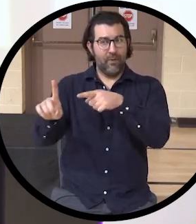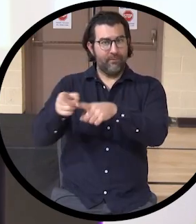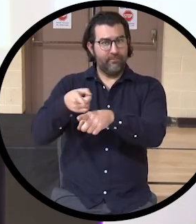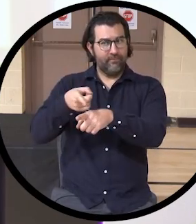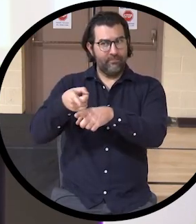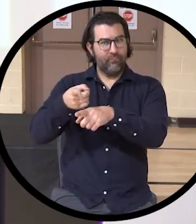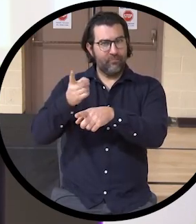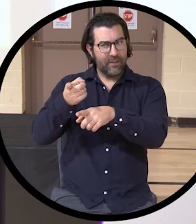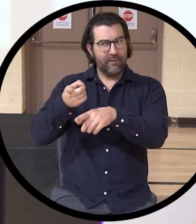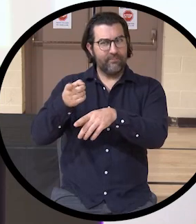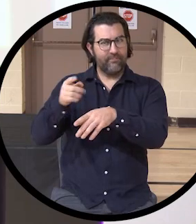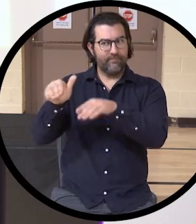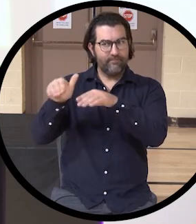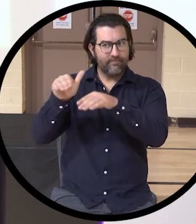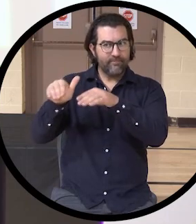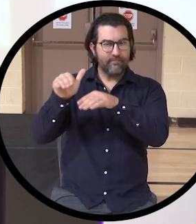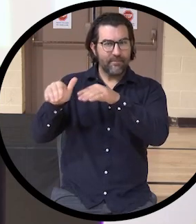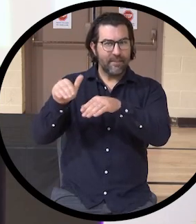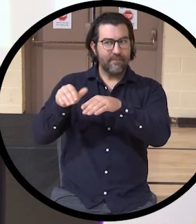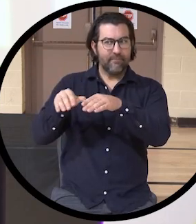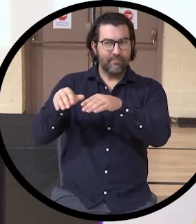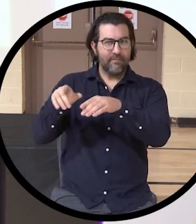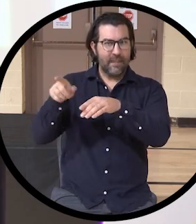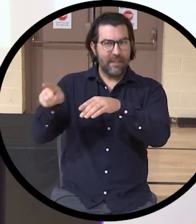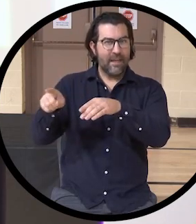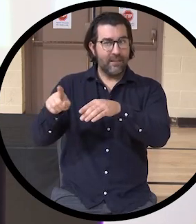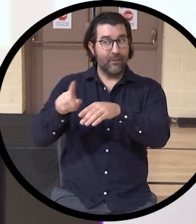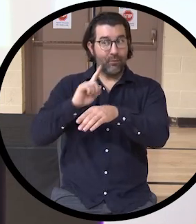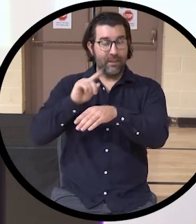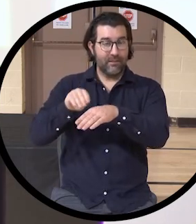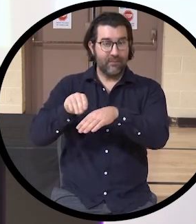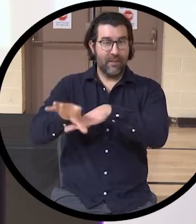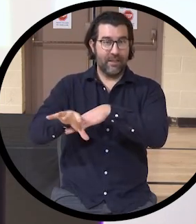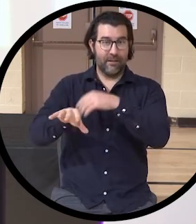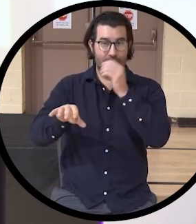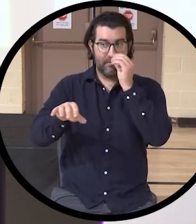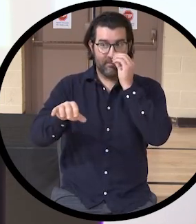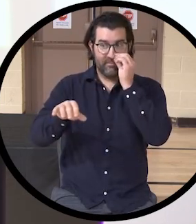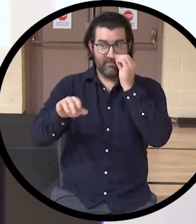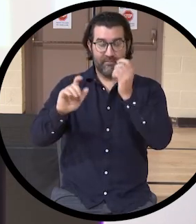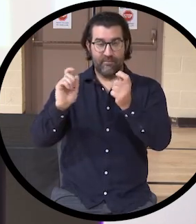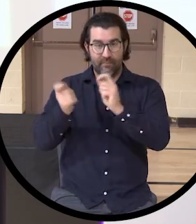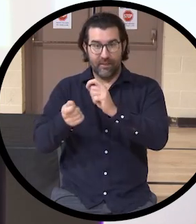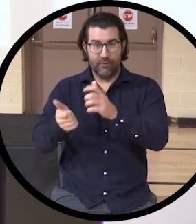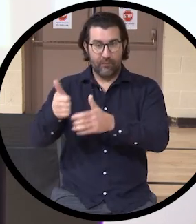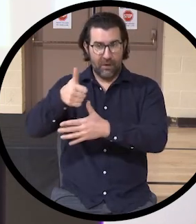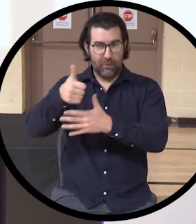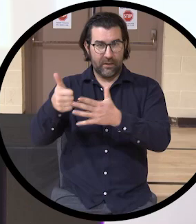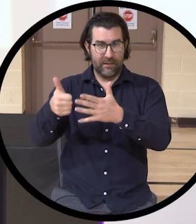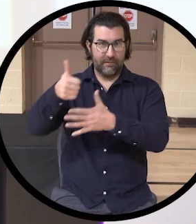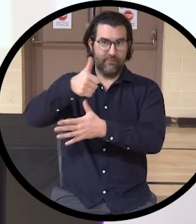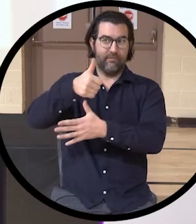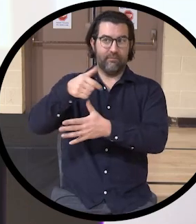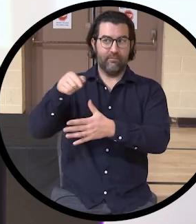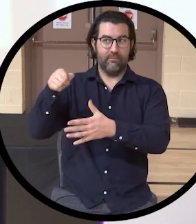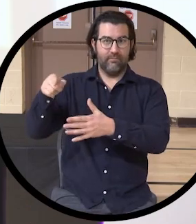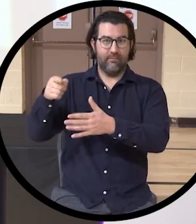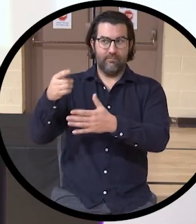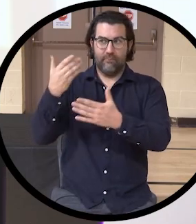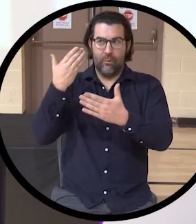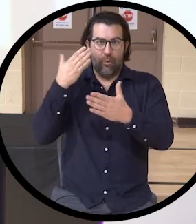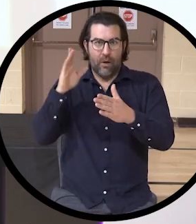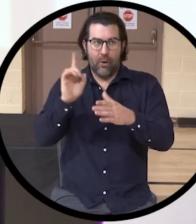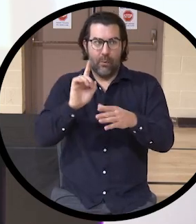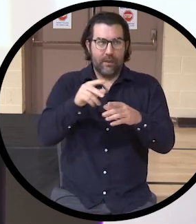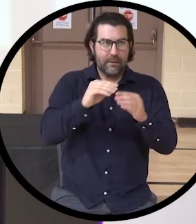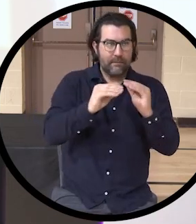like over time, added up, do make a difference in terms of where we can prioritize, because sometimes we don't know where maintenance